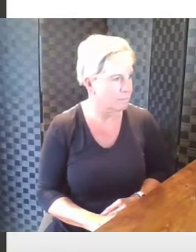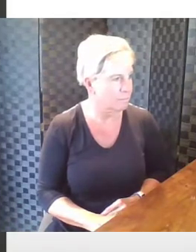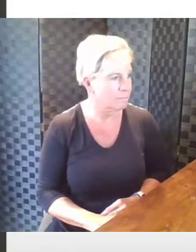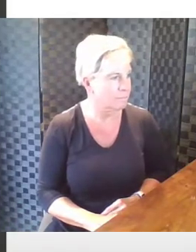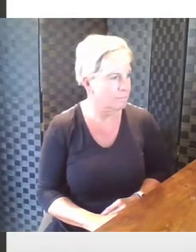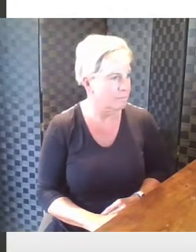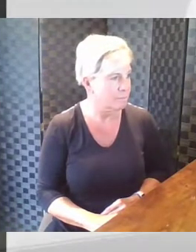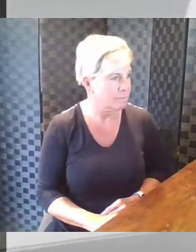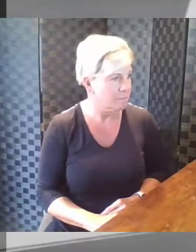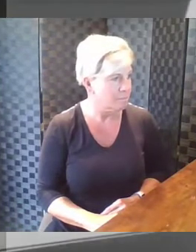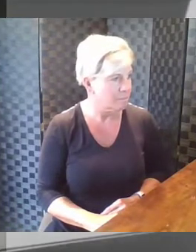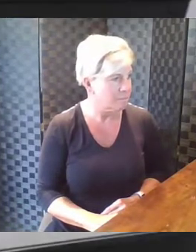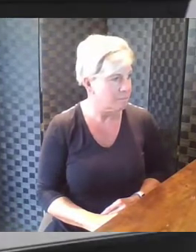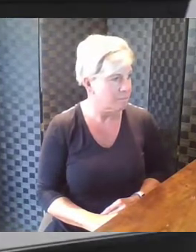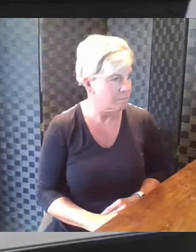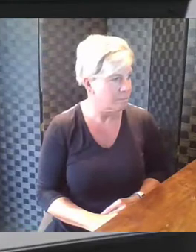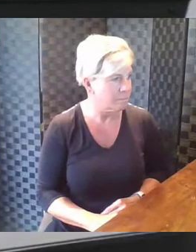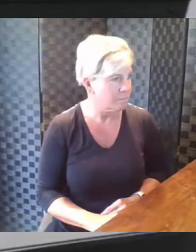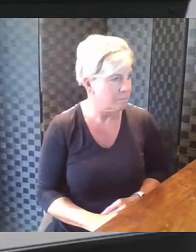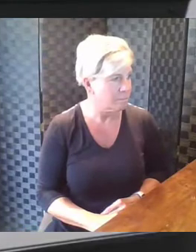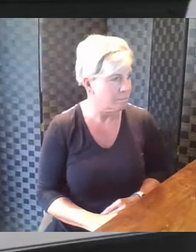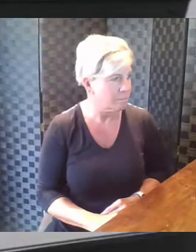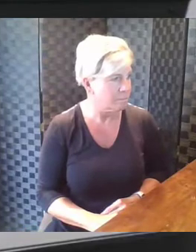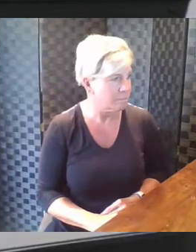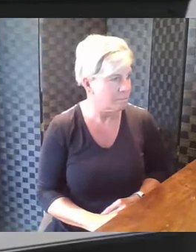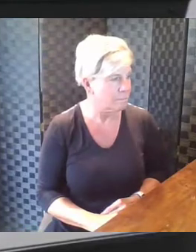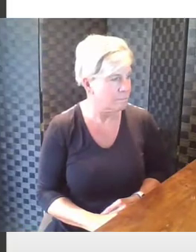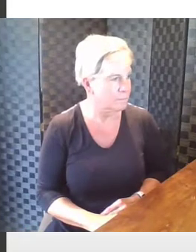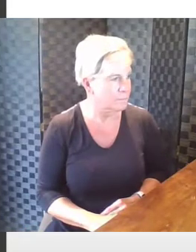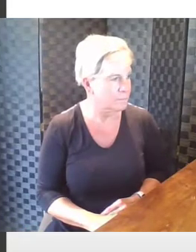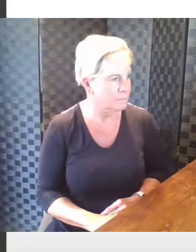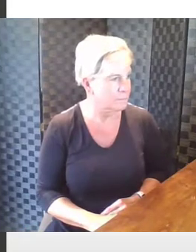Good morning or good afternoon. Welcome.